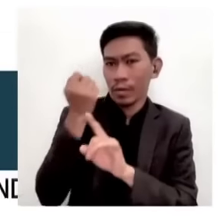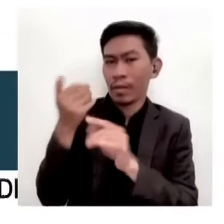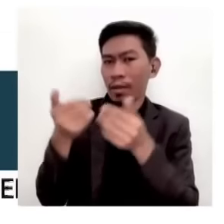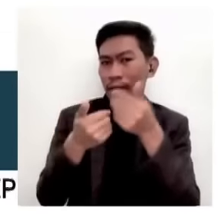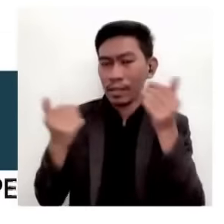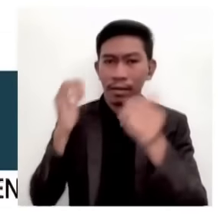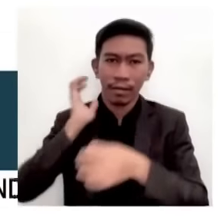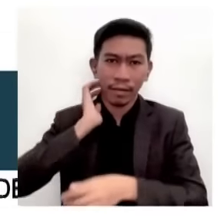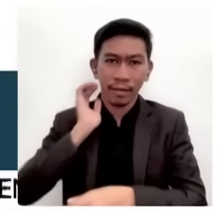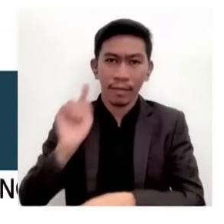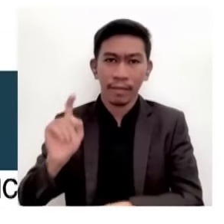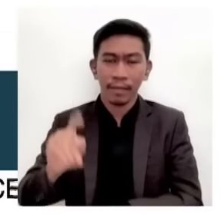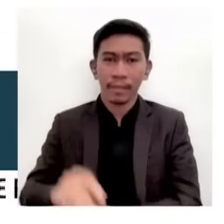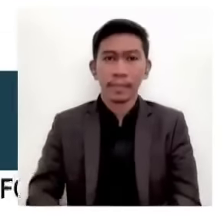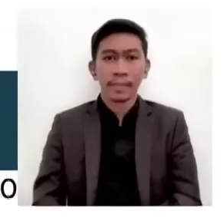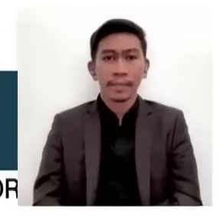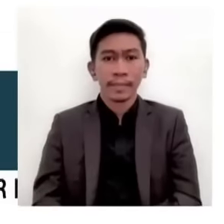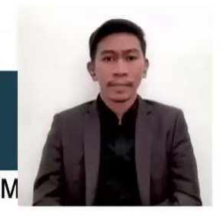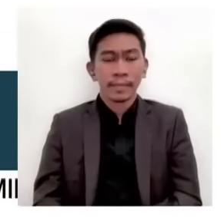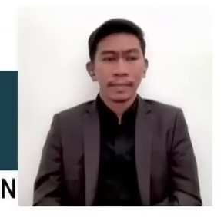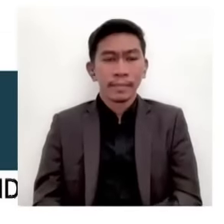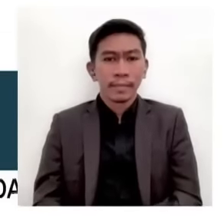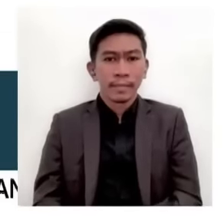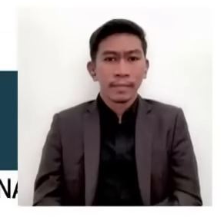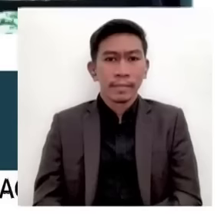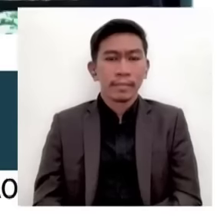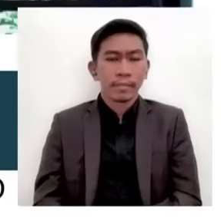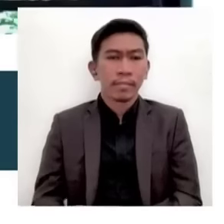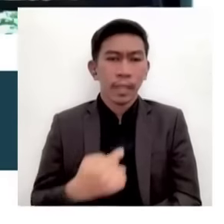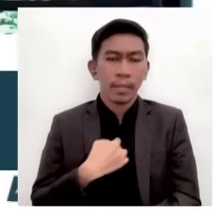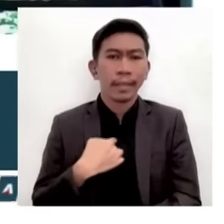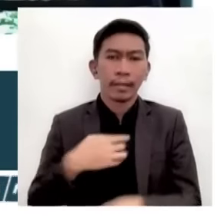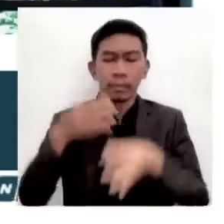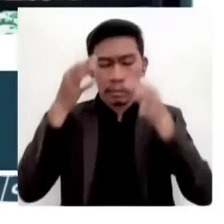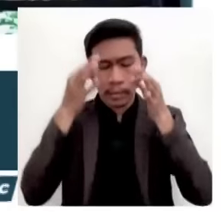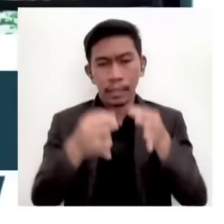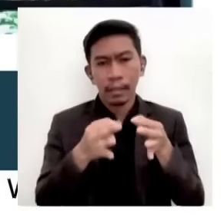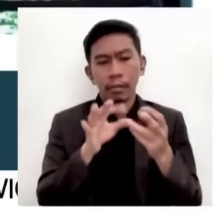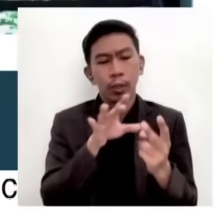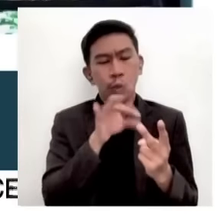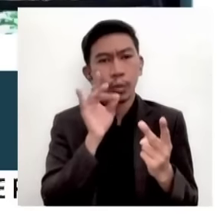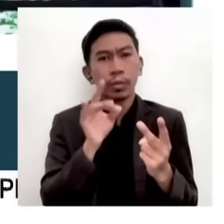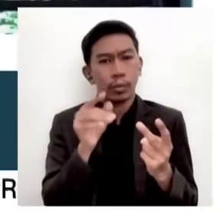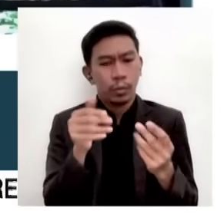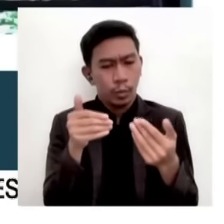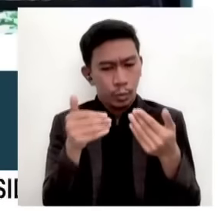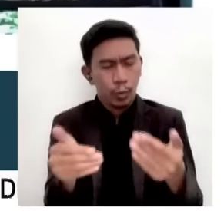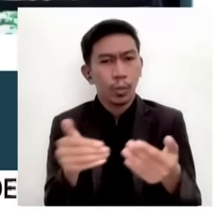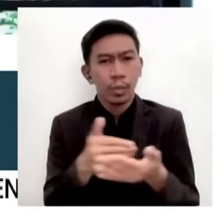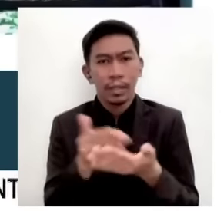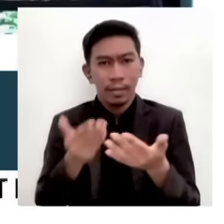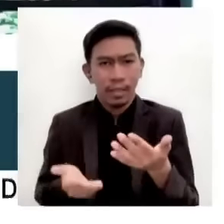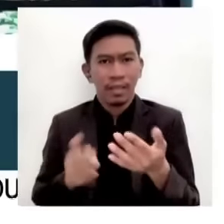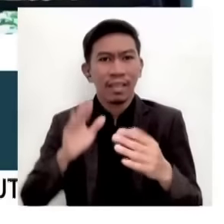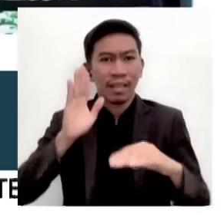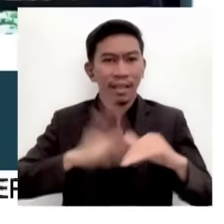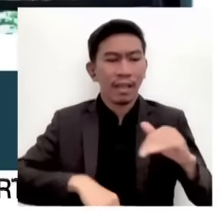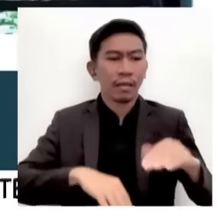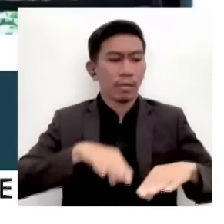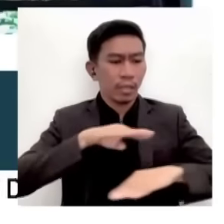Carmina, I would rather do something rather than be contented with the zero.